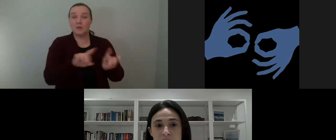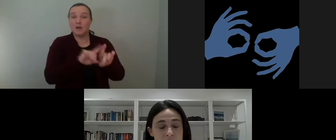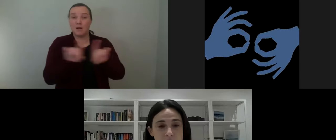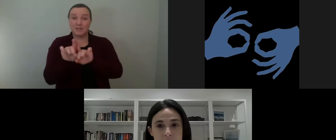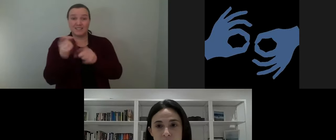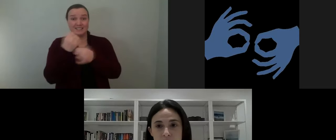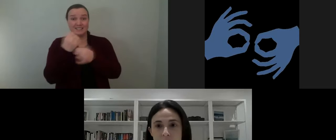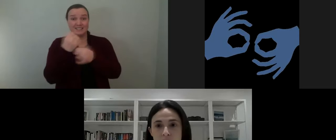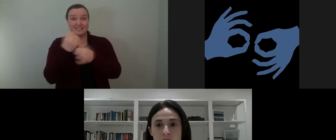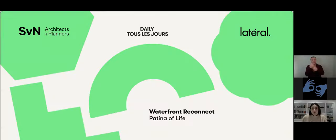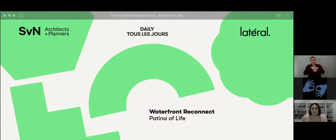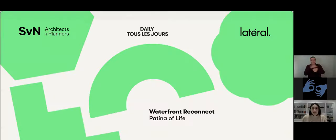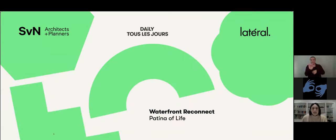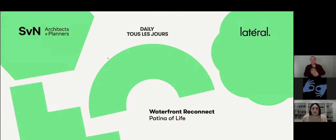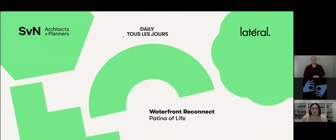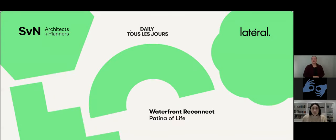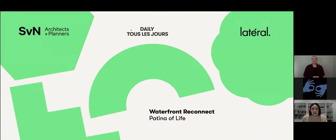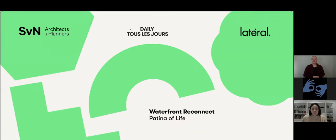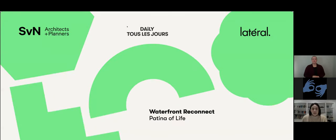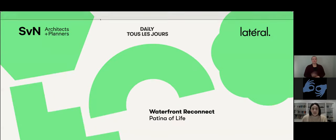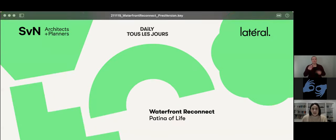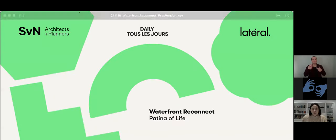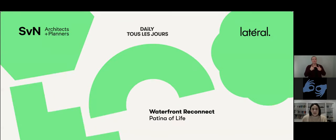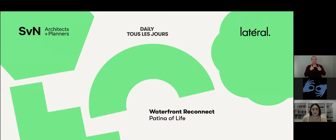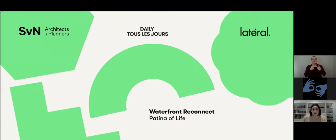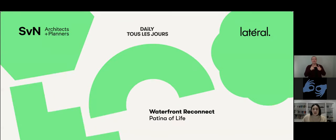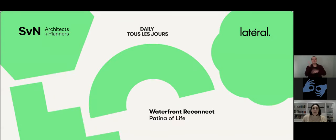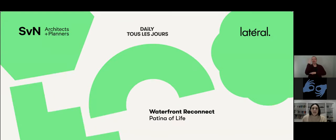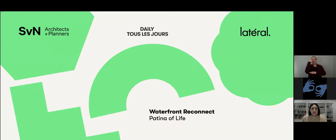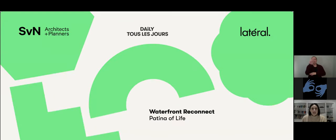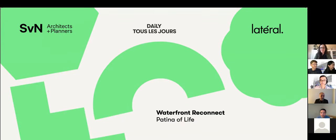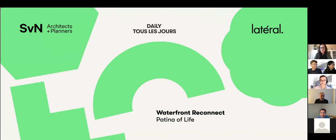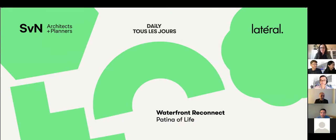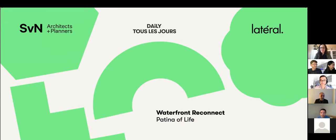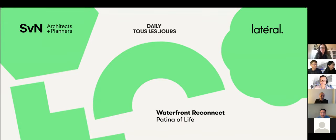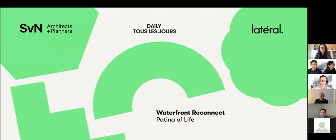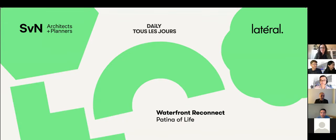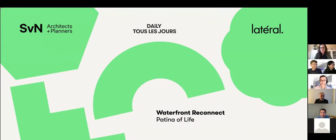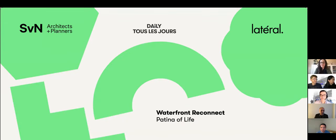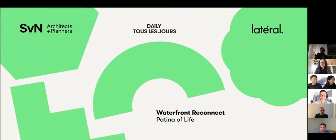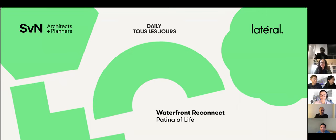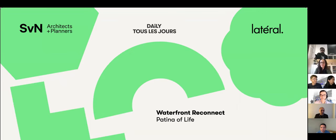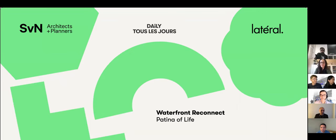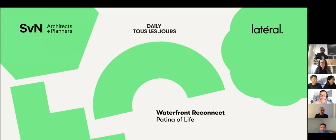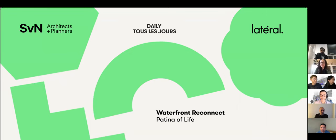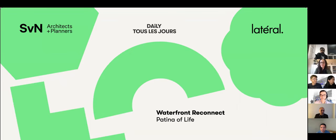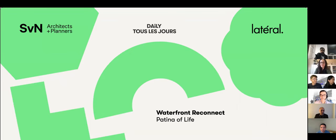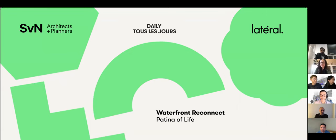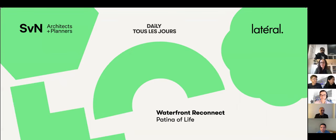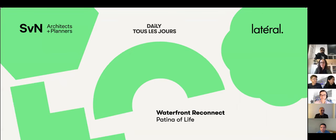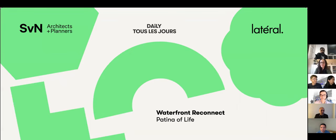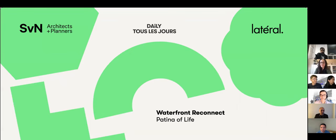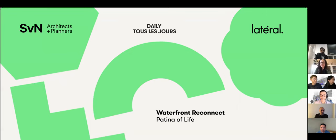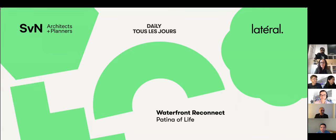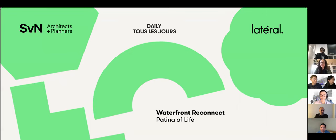Our second scheme for Simcoe Street is a collective project by Daily Tool Le Jour, SVN Architects, and Lateral.